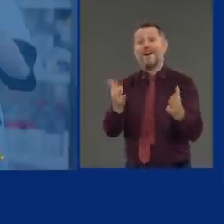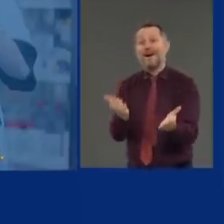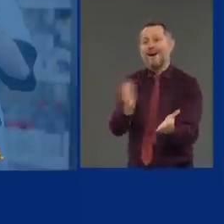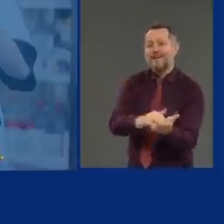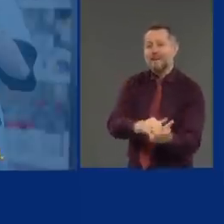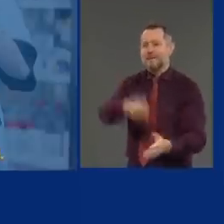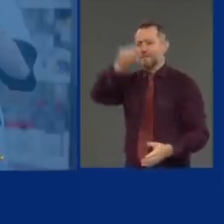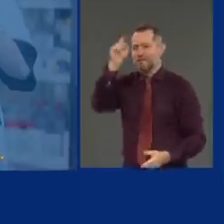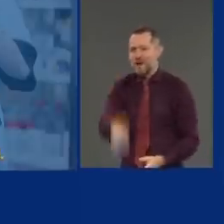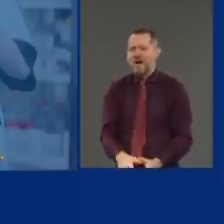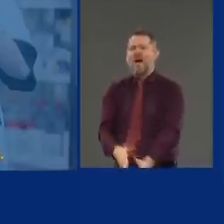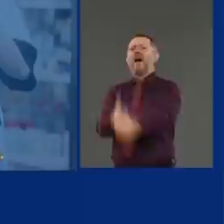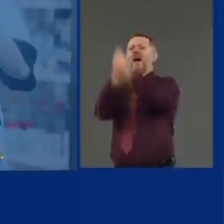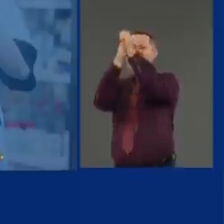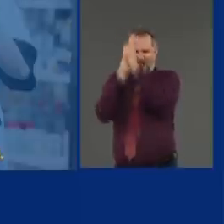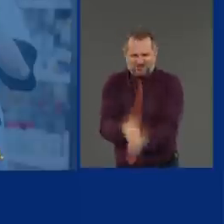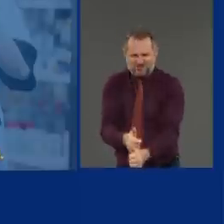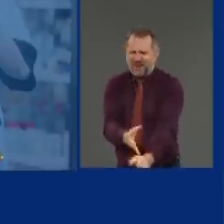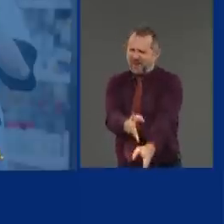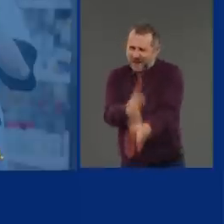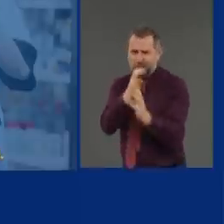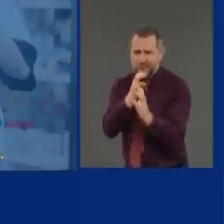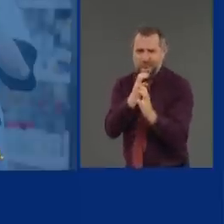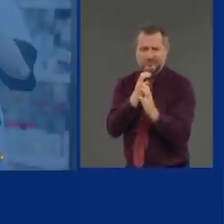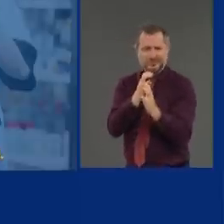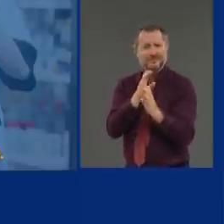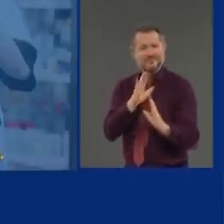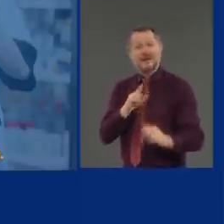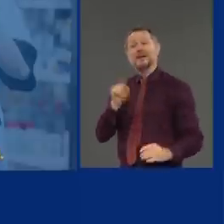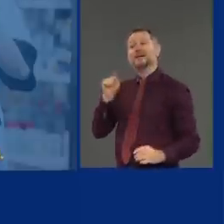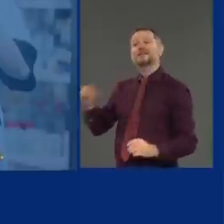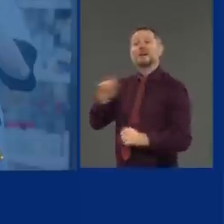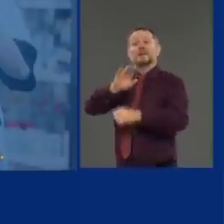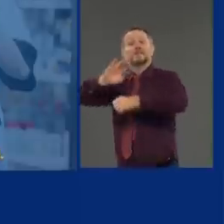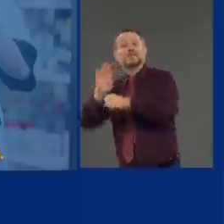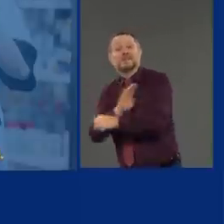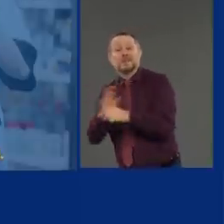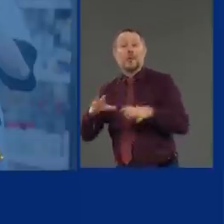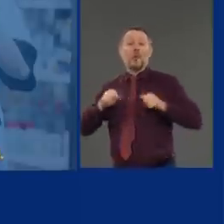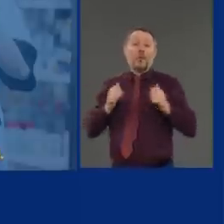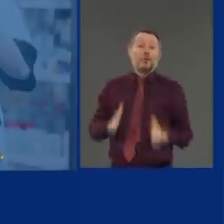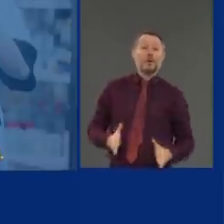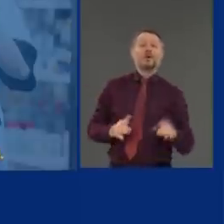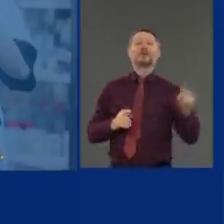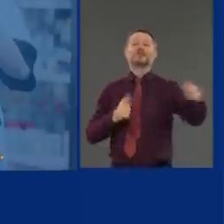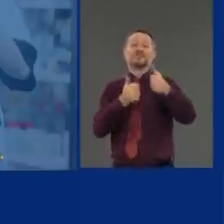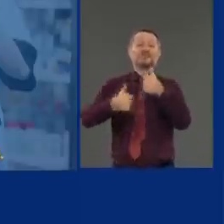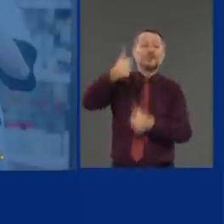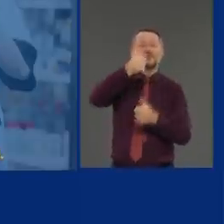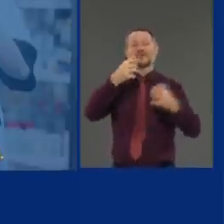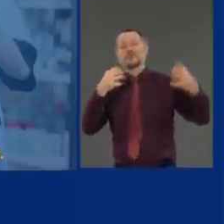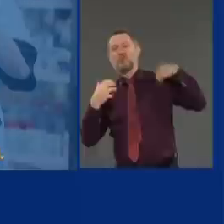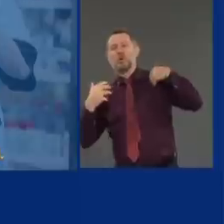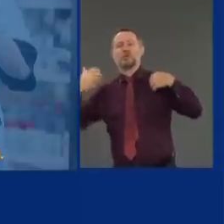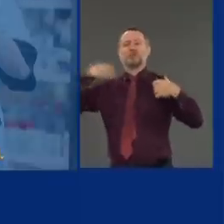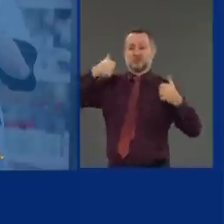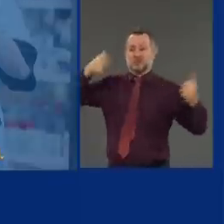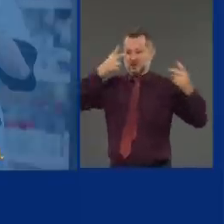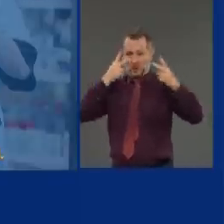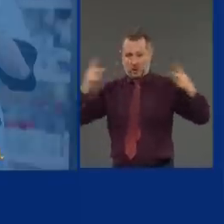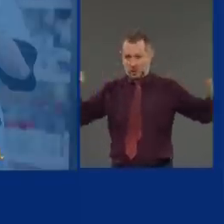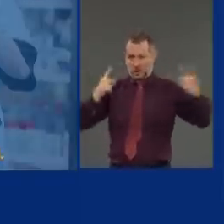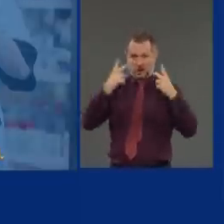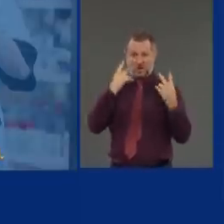owners, employers that are reopening, like we see here today, provide the right equipment, have